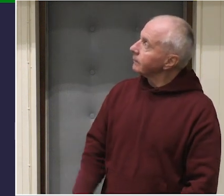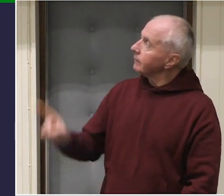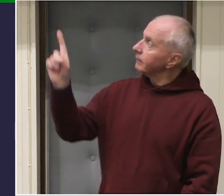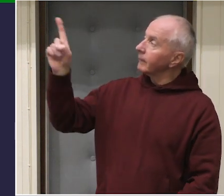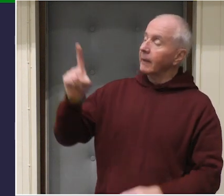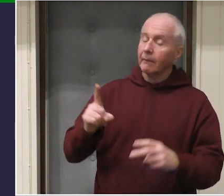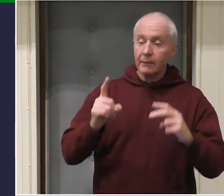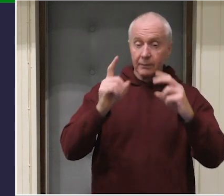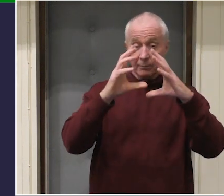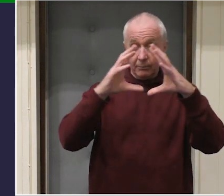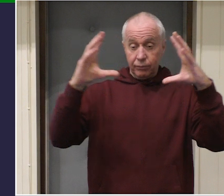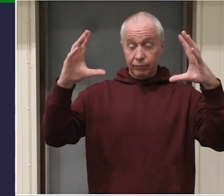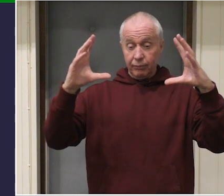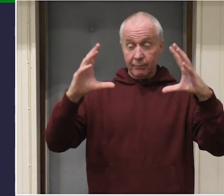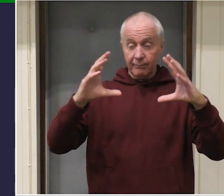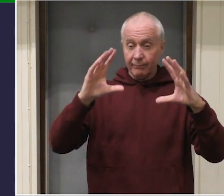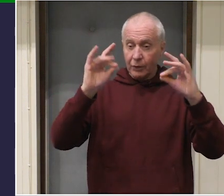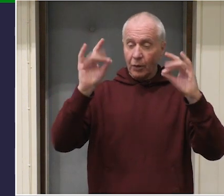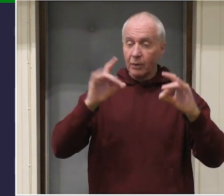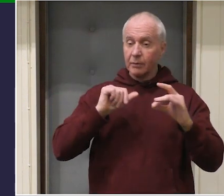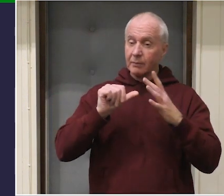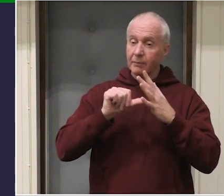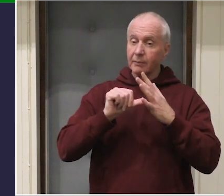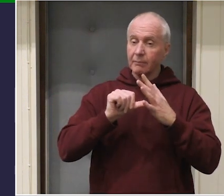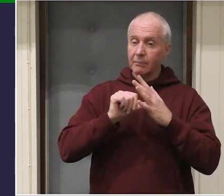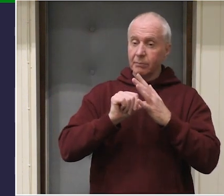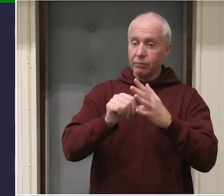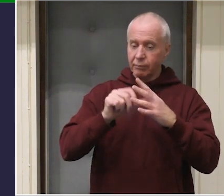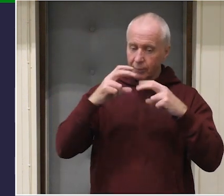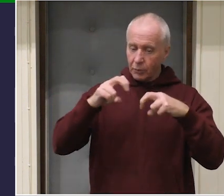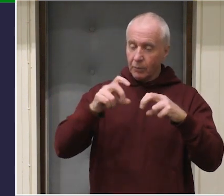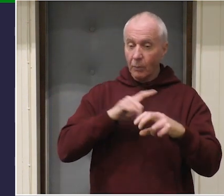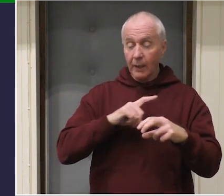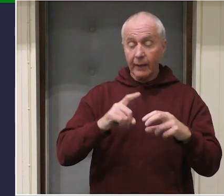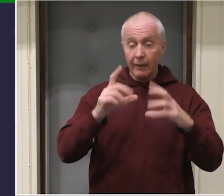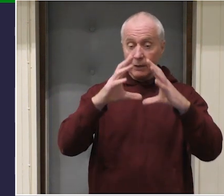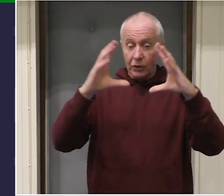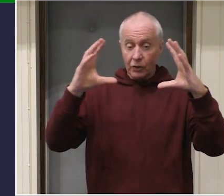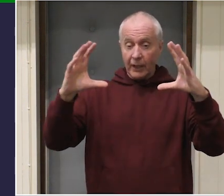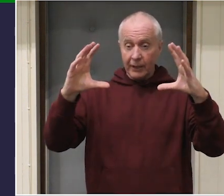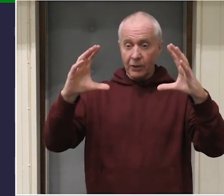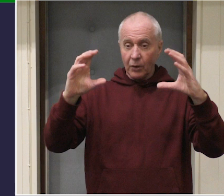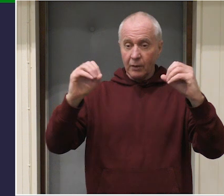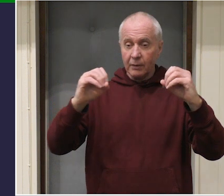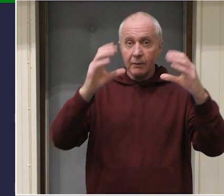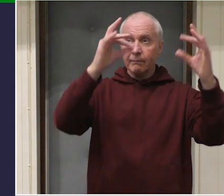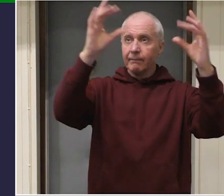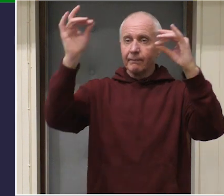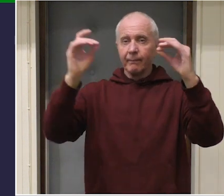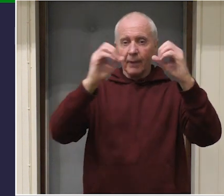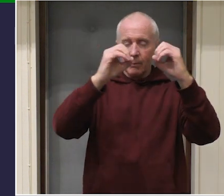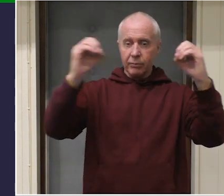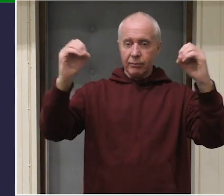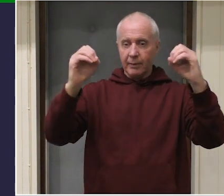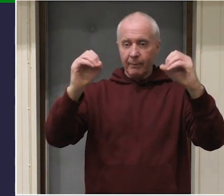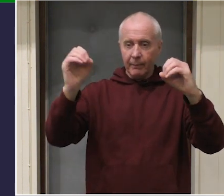giant stars. They're difficult because if you have a giant star in an orbit, you've got the star's got to be further apart, and that means